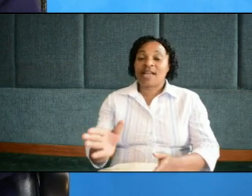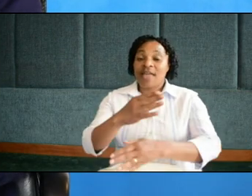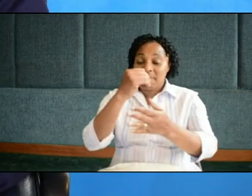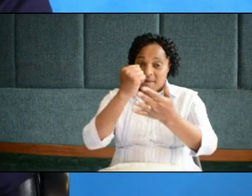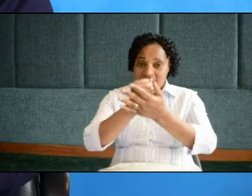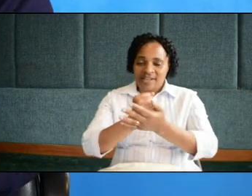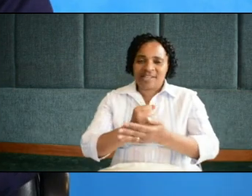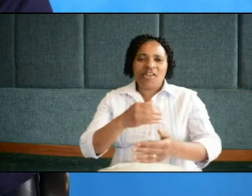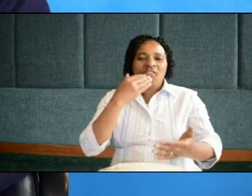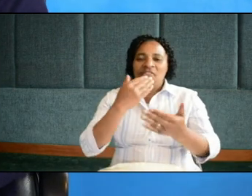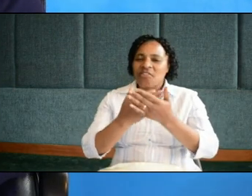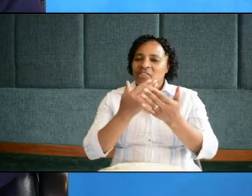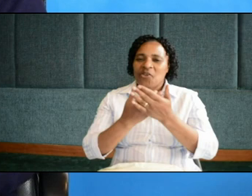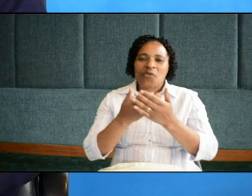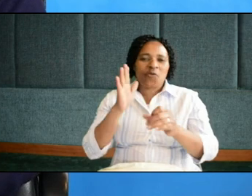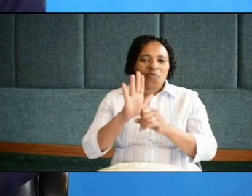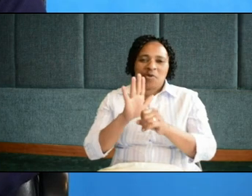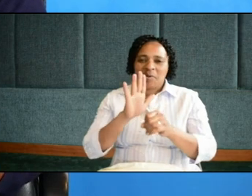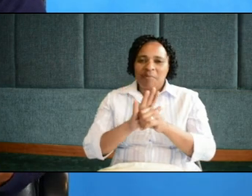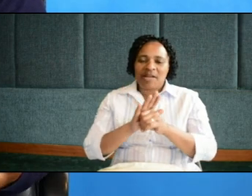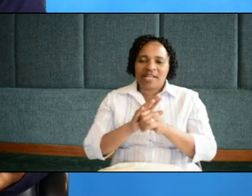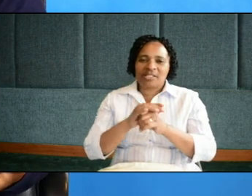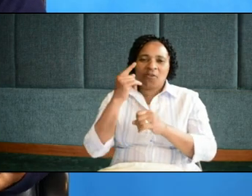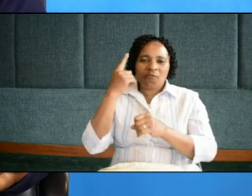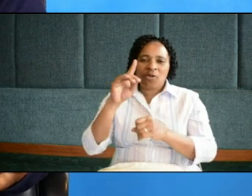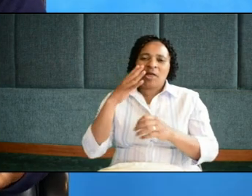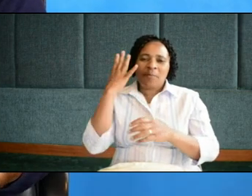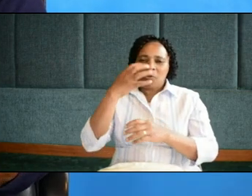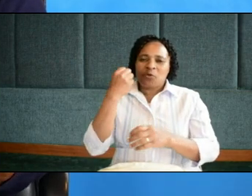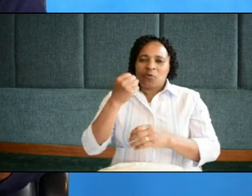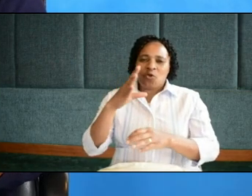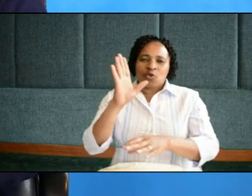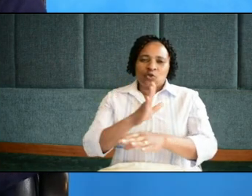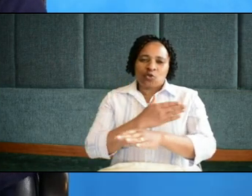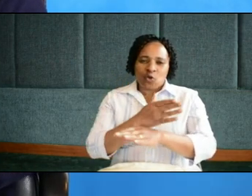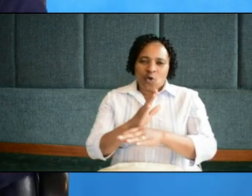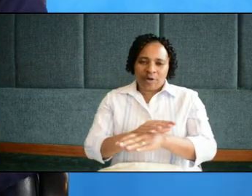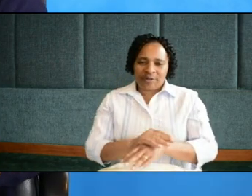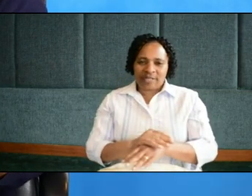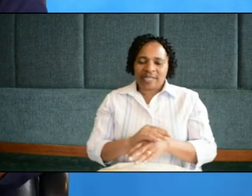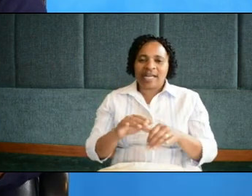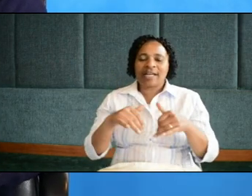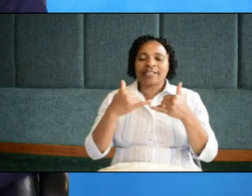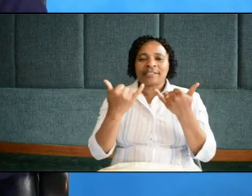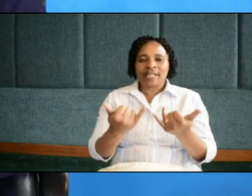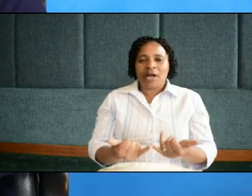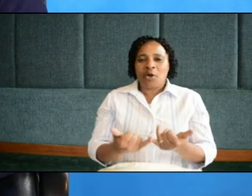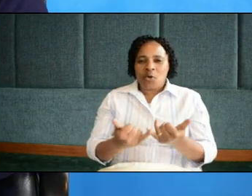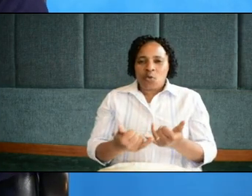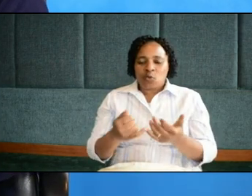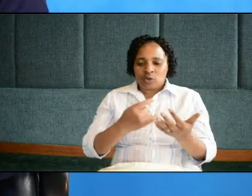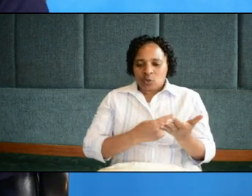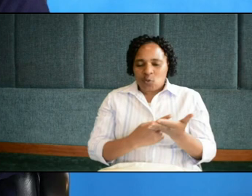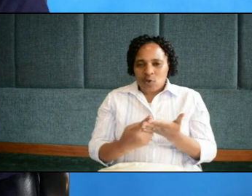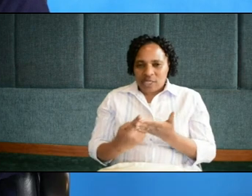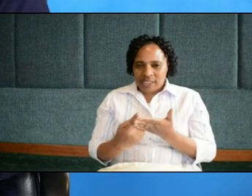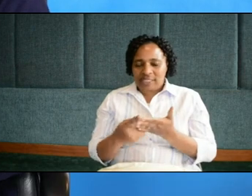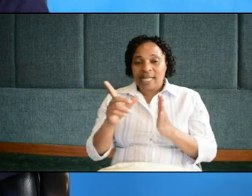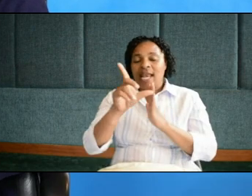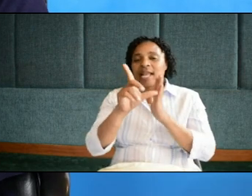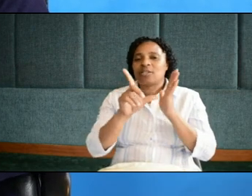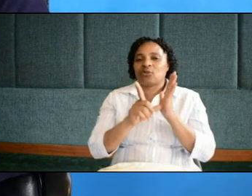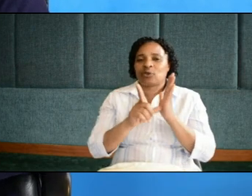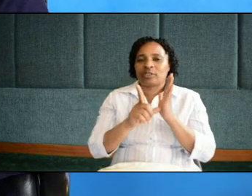Amen. Thank you very much, Orchestra, for that beautiful item. Now, into this week's